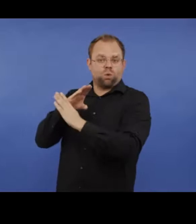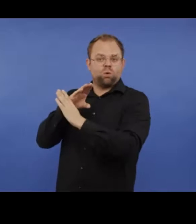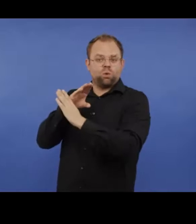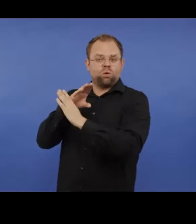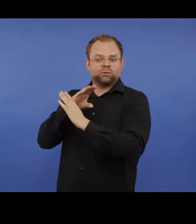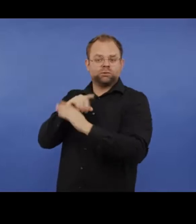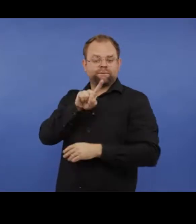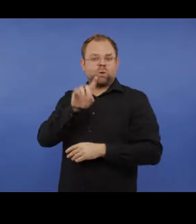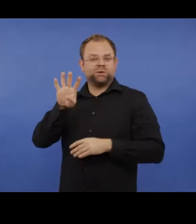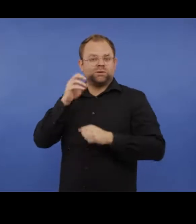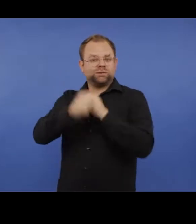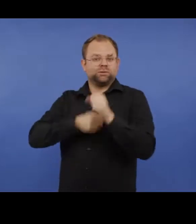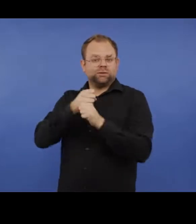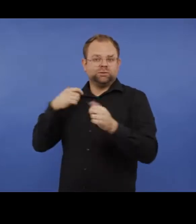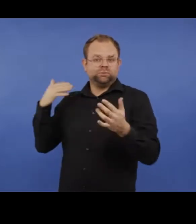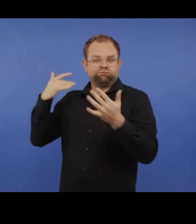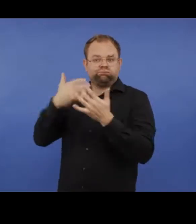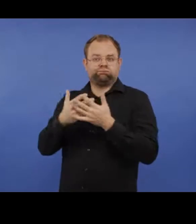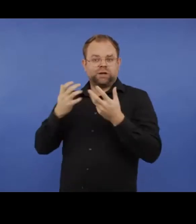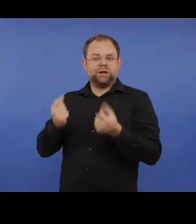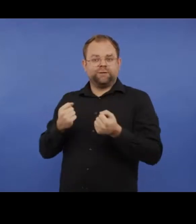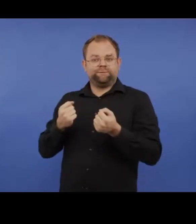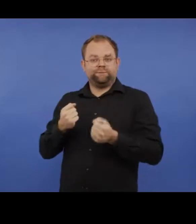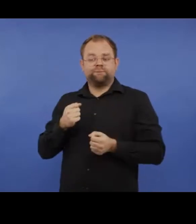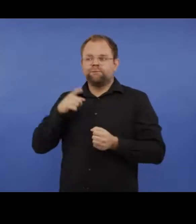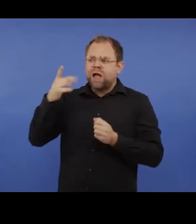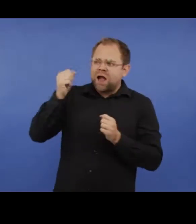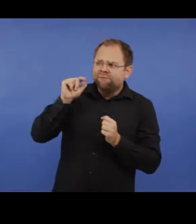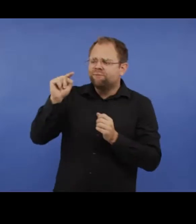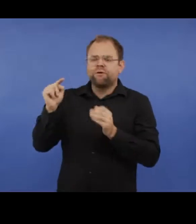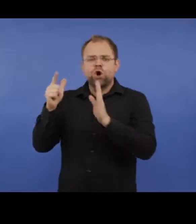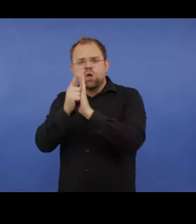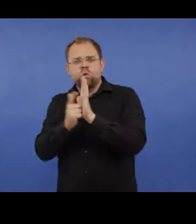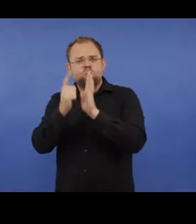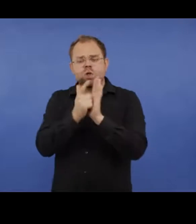our expertise and how we bridge the gaps and the challenges,